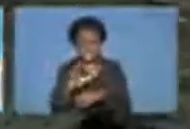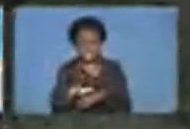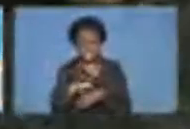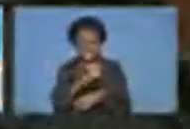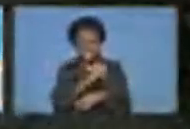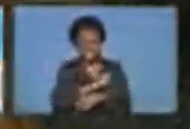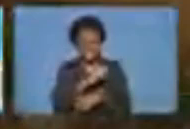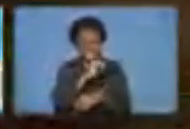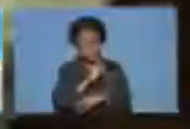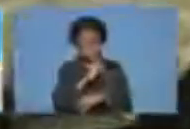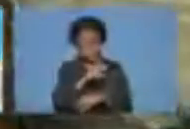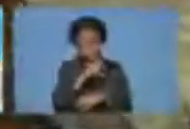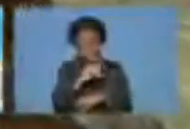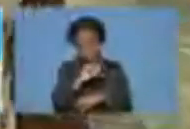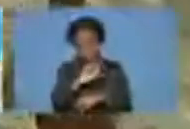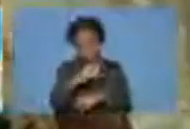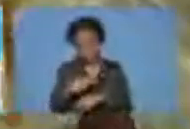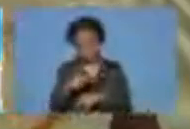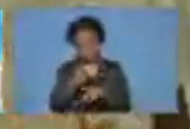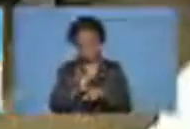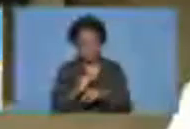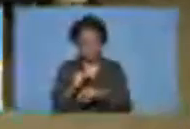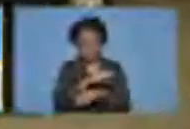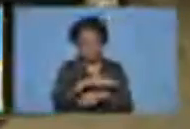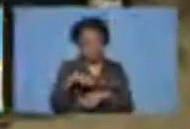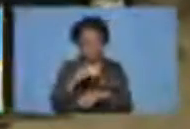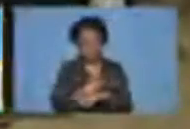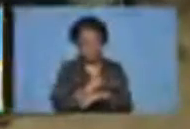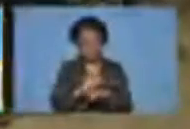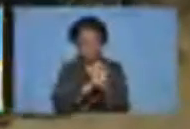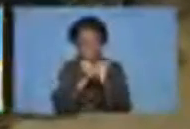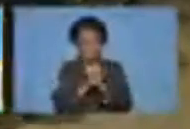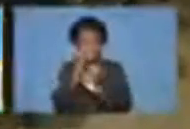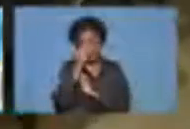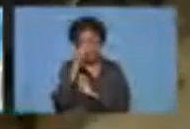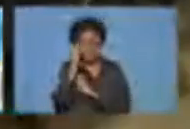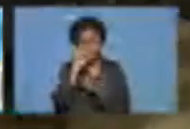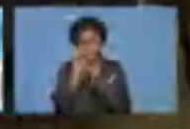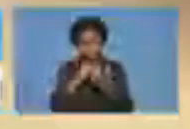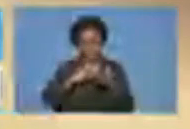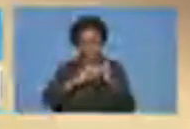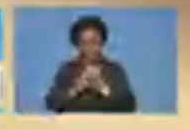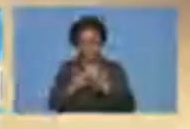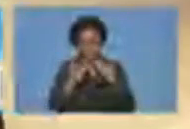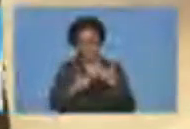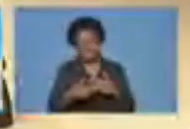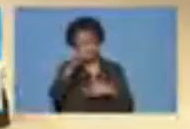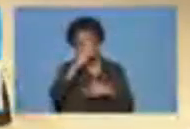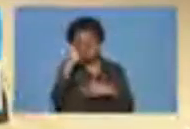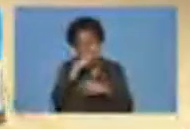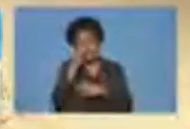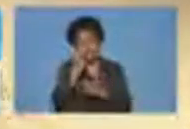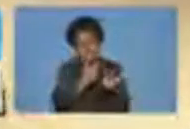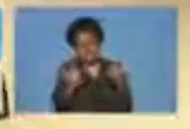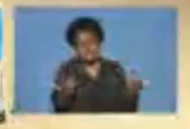Change Ministry, a dynamic man of God, a good friend of mine. I thank God for him. He came in here and just,